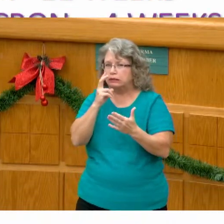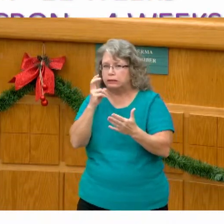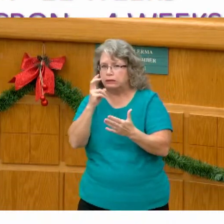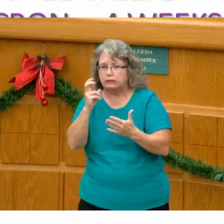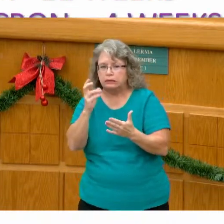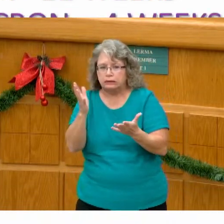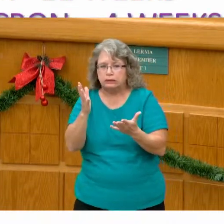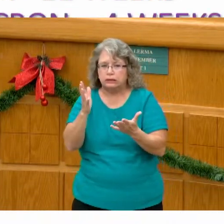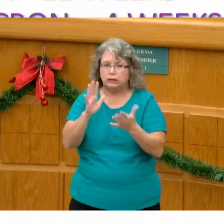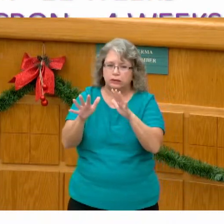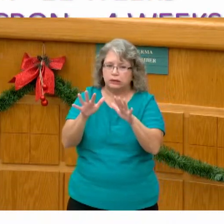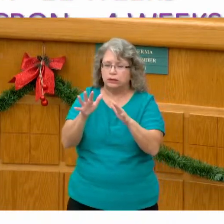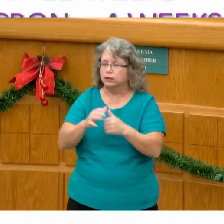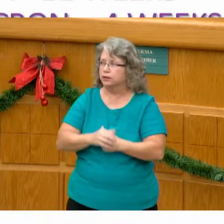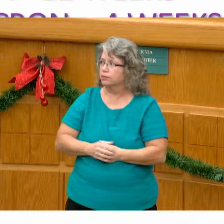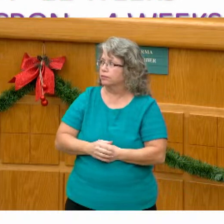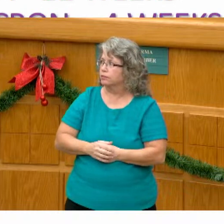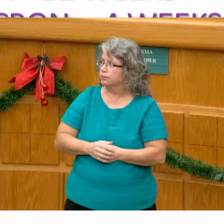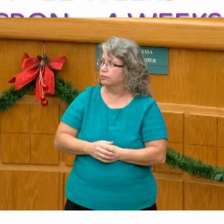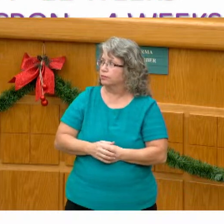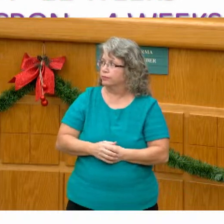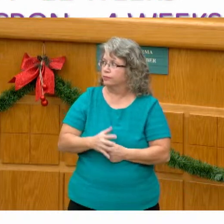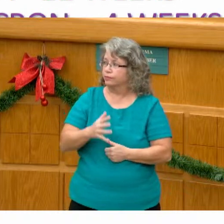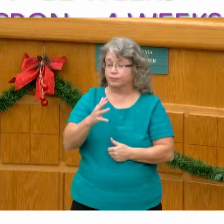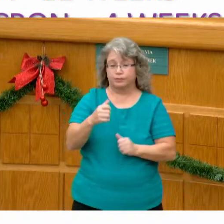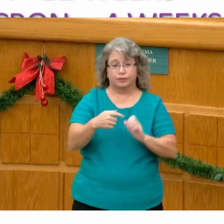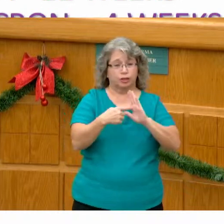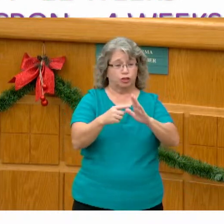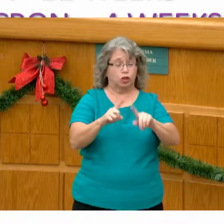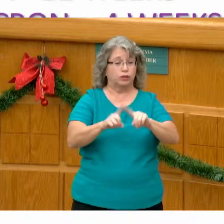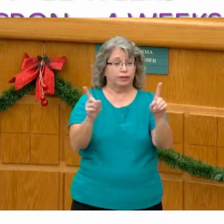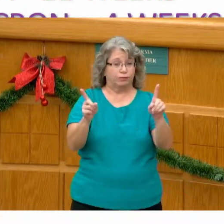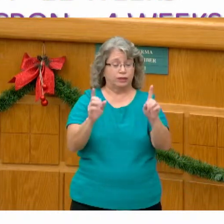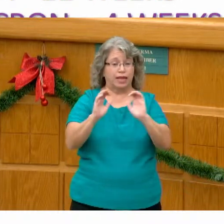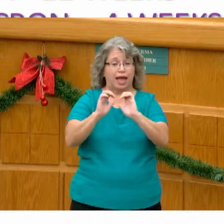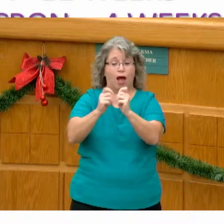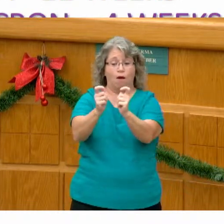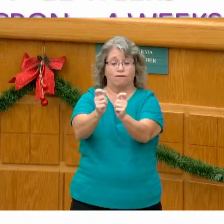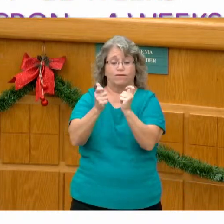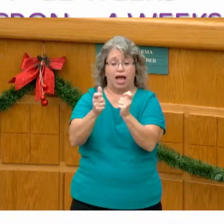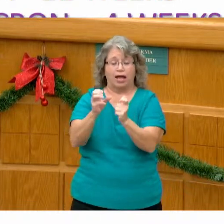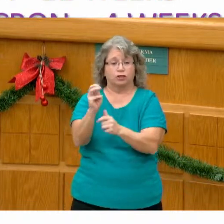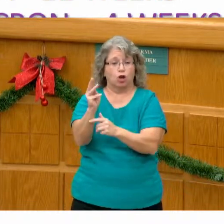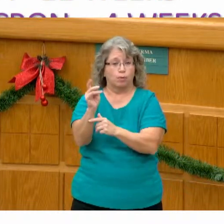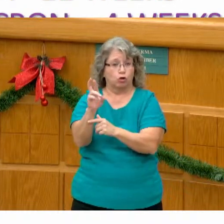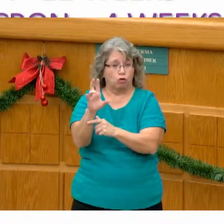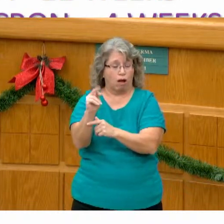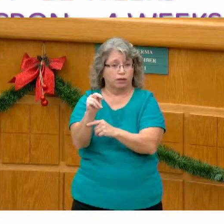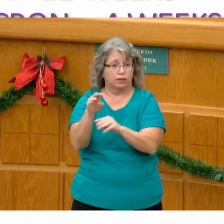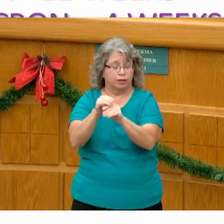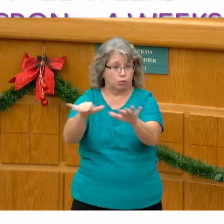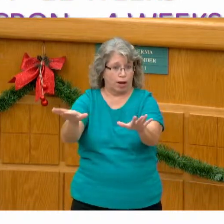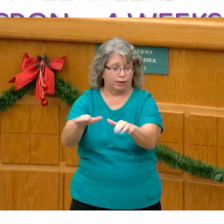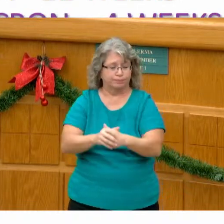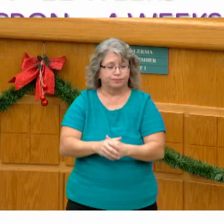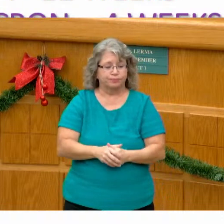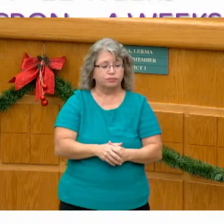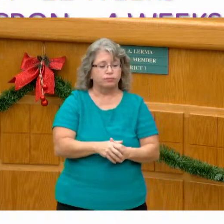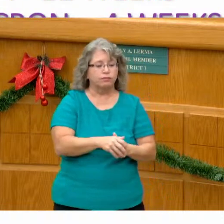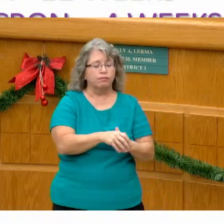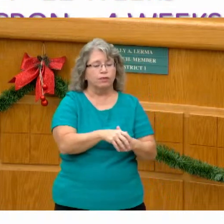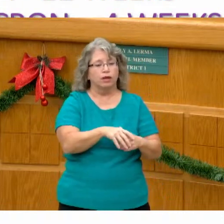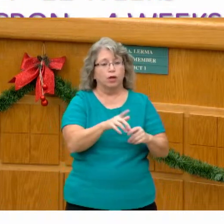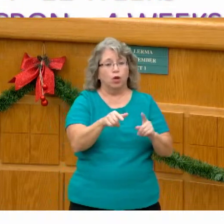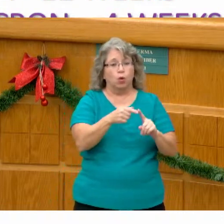show here the difference, how fast the Omicron cases are rising. It took 11 weeks for the Delta peak to go